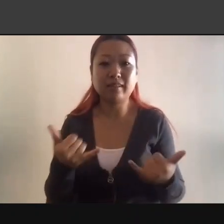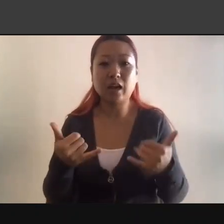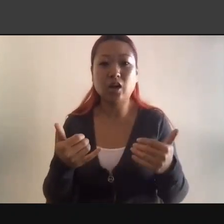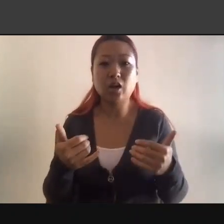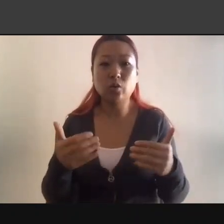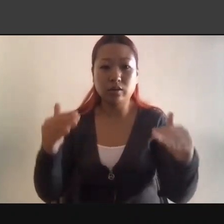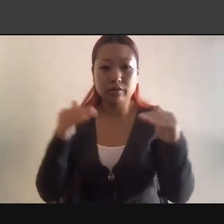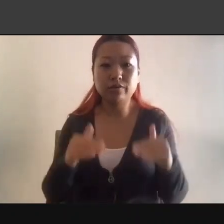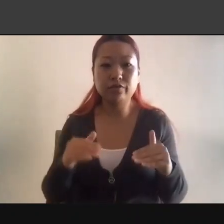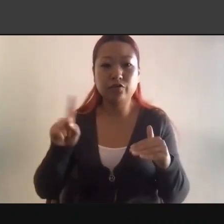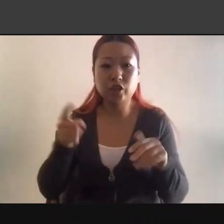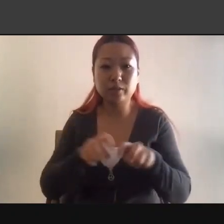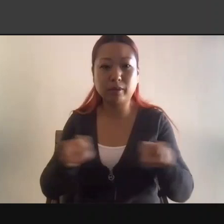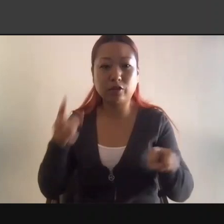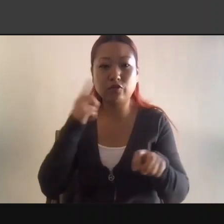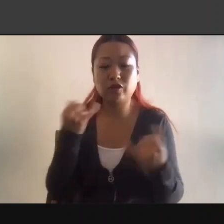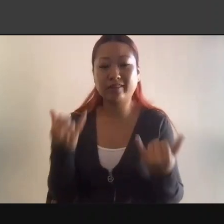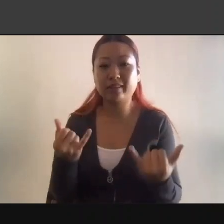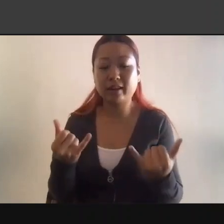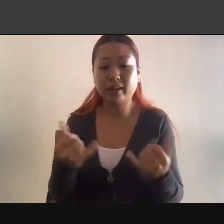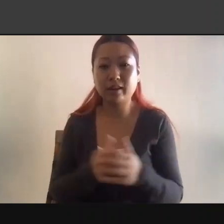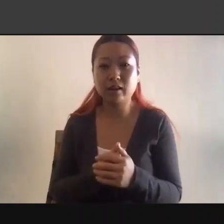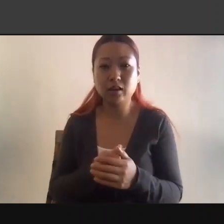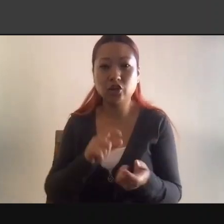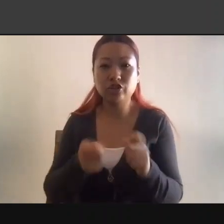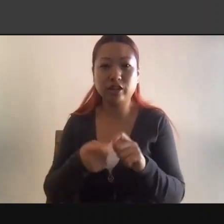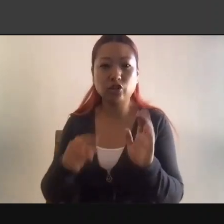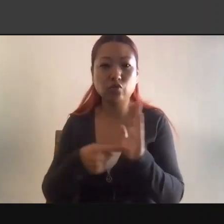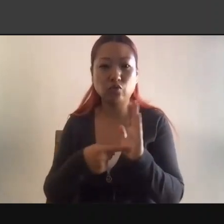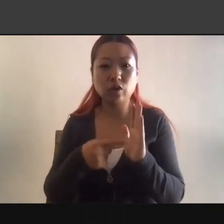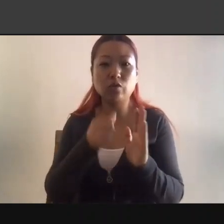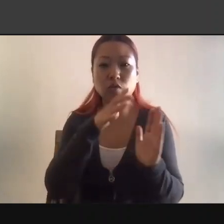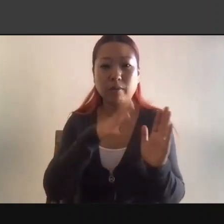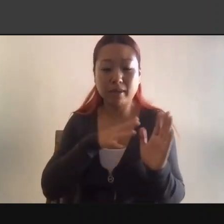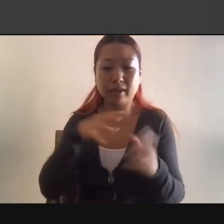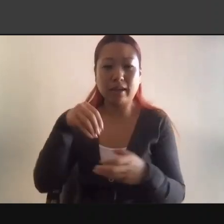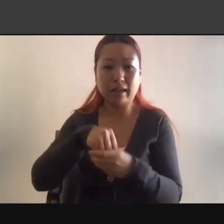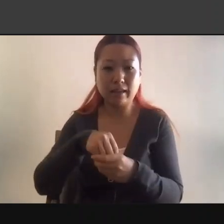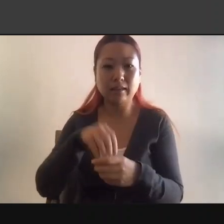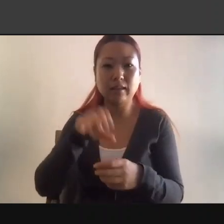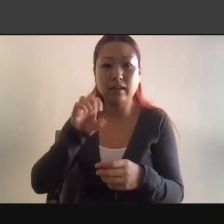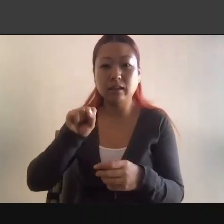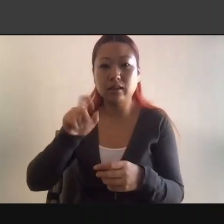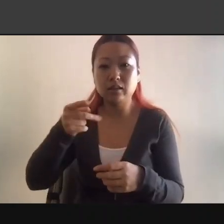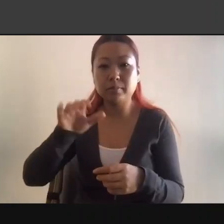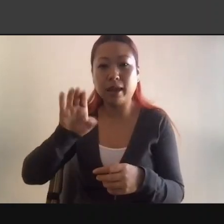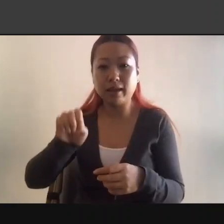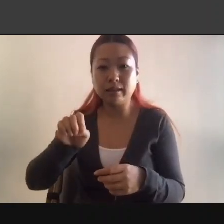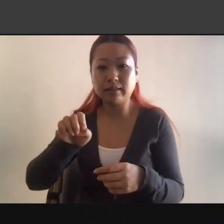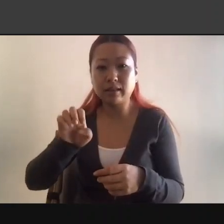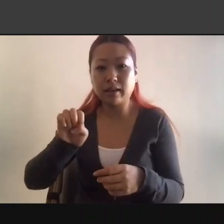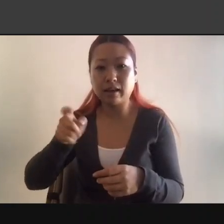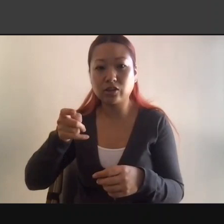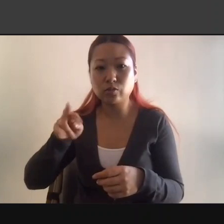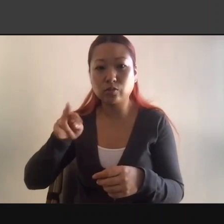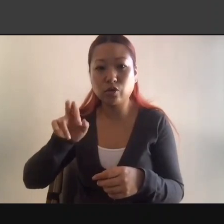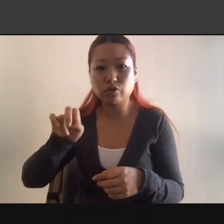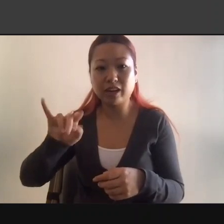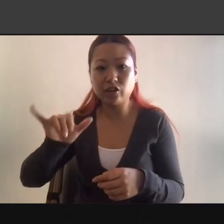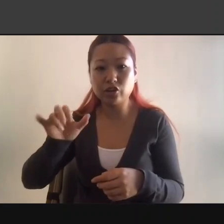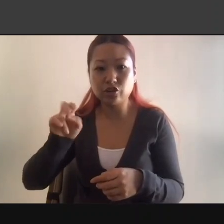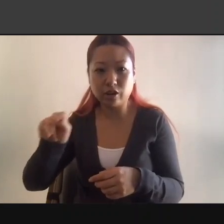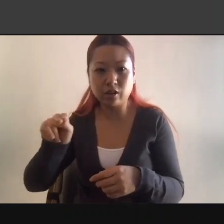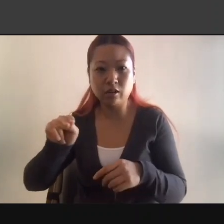panel for the day. This is the panel of Changing Role of Women in Space Exploration, looking at programmatic policy, engineering, and